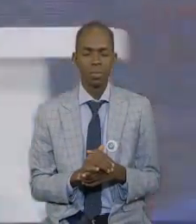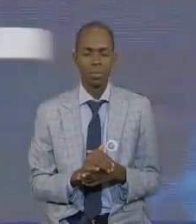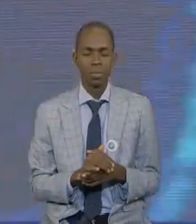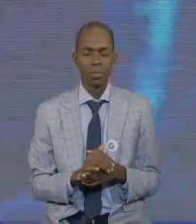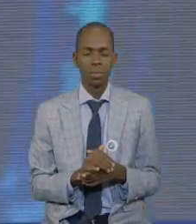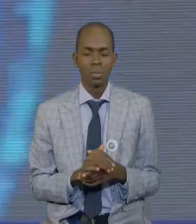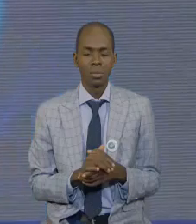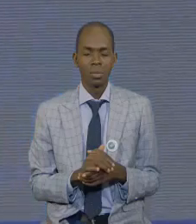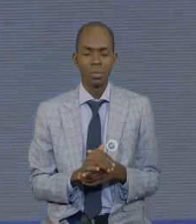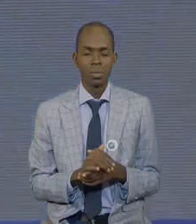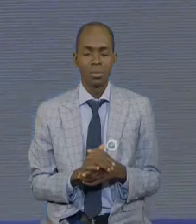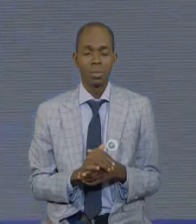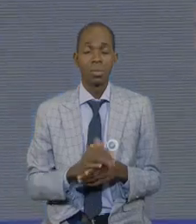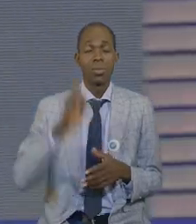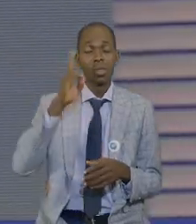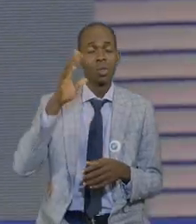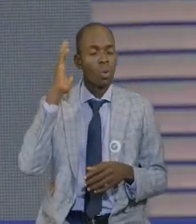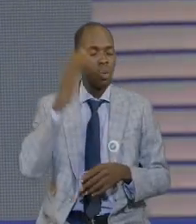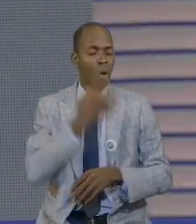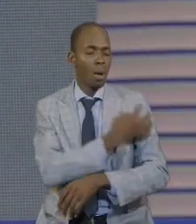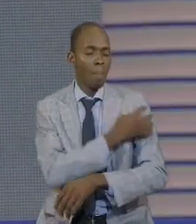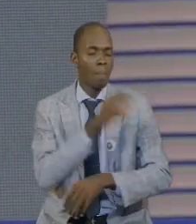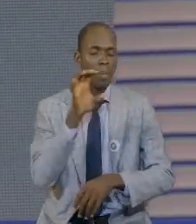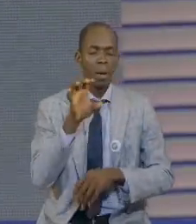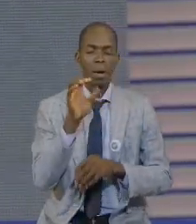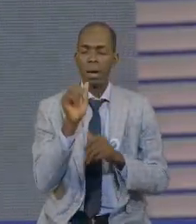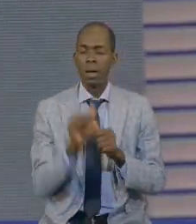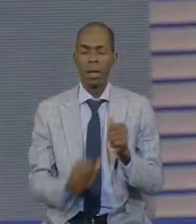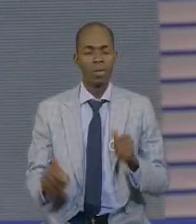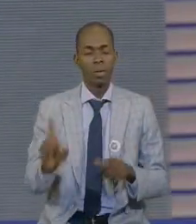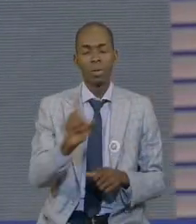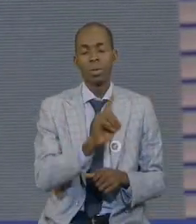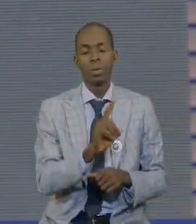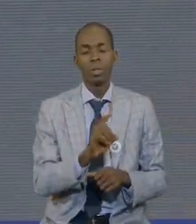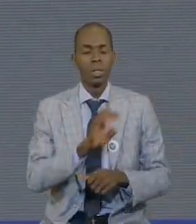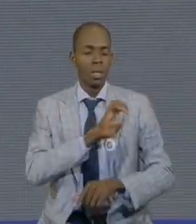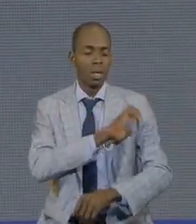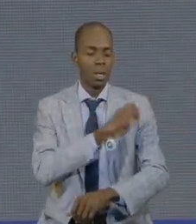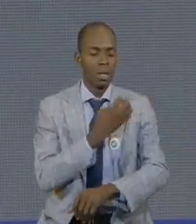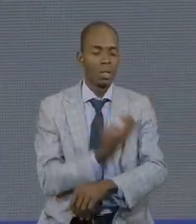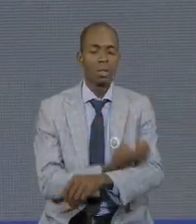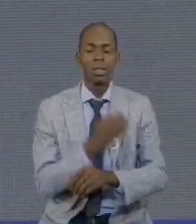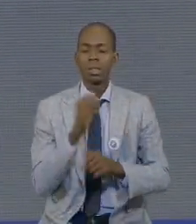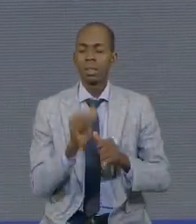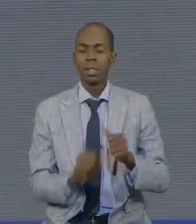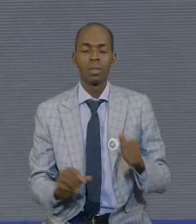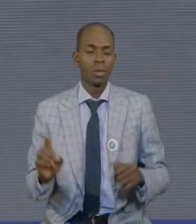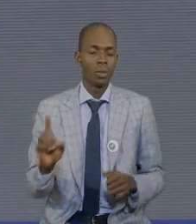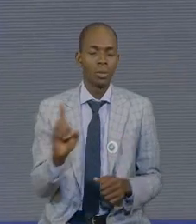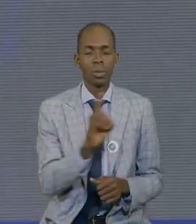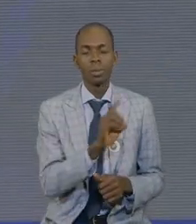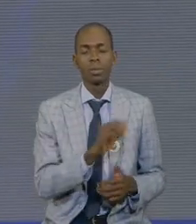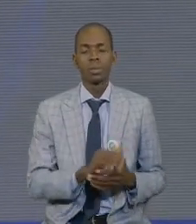you will Empower everyone and enjoy his everyone